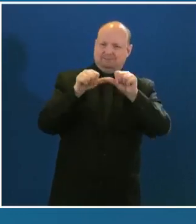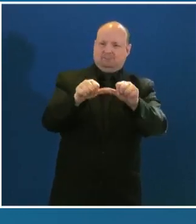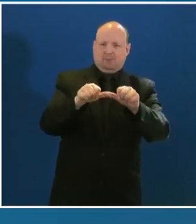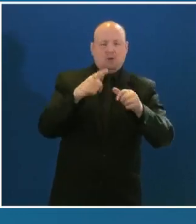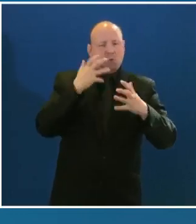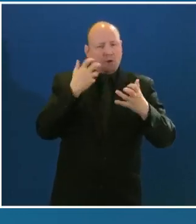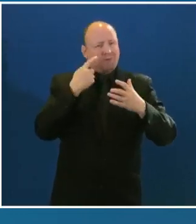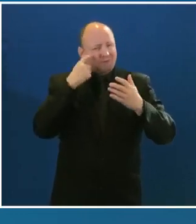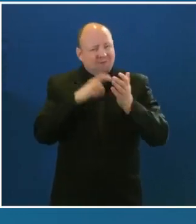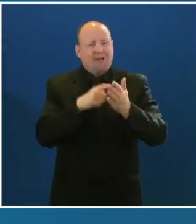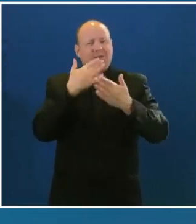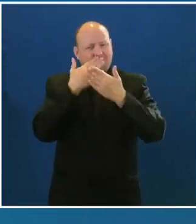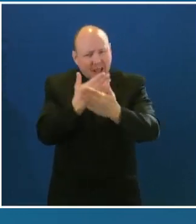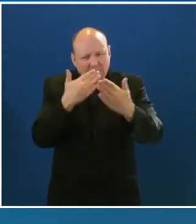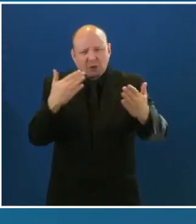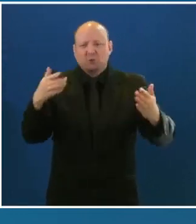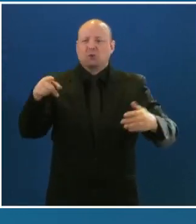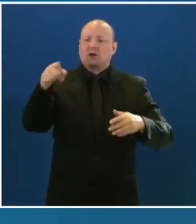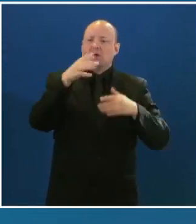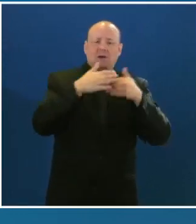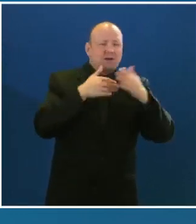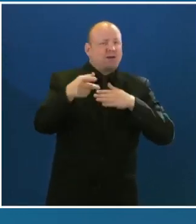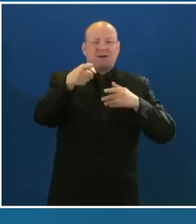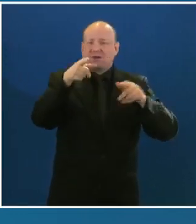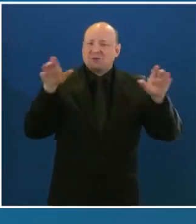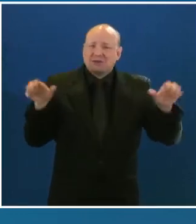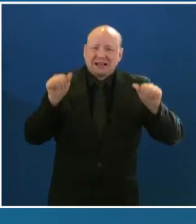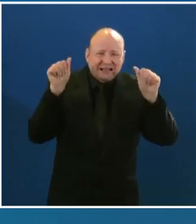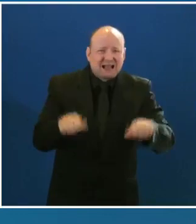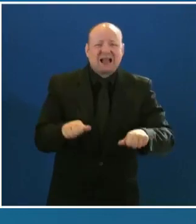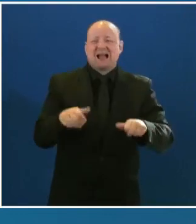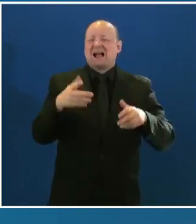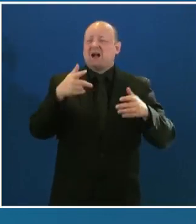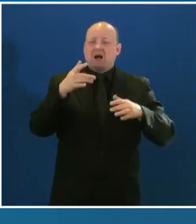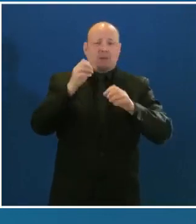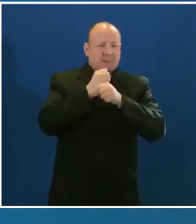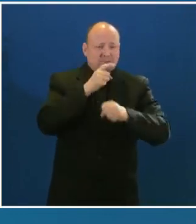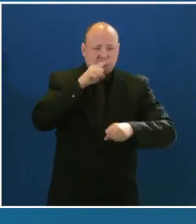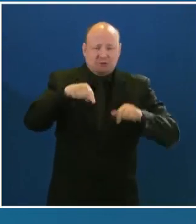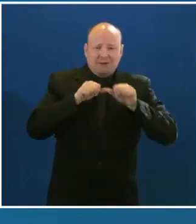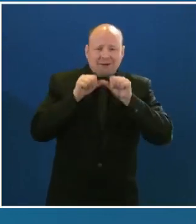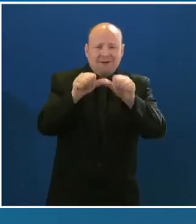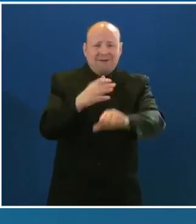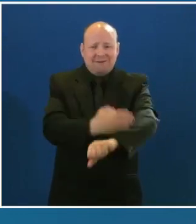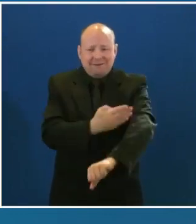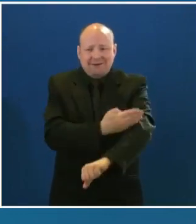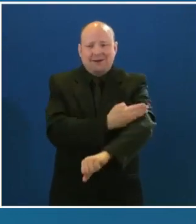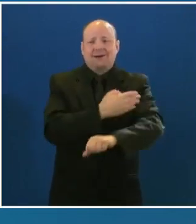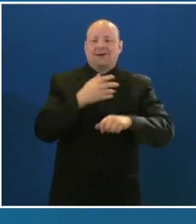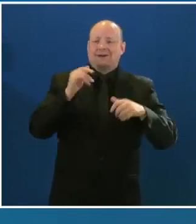doing what you can to help our community move forward. Take good care and take care of yourself.